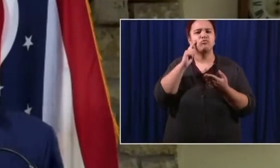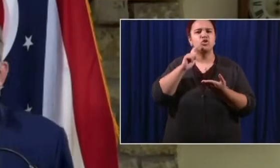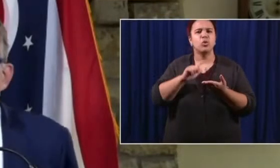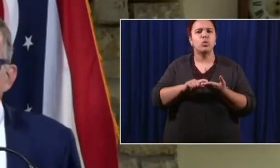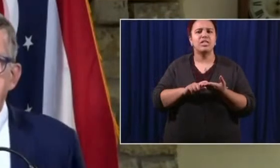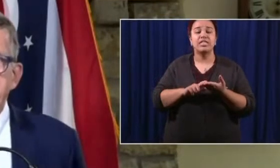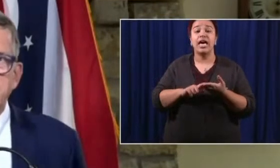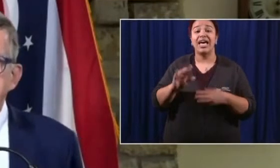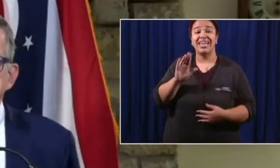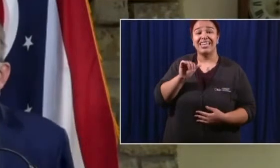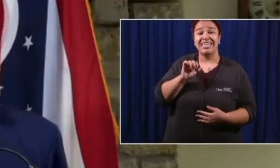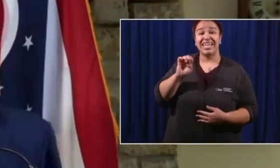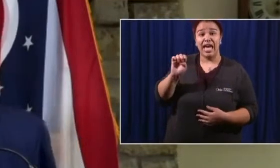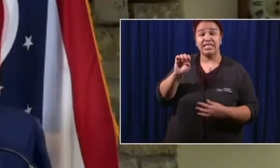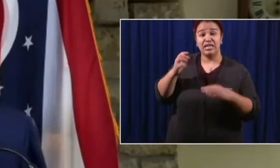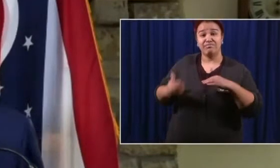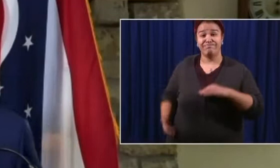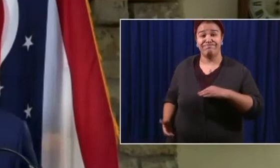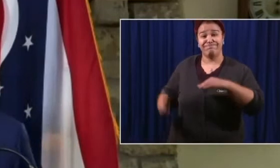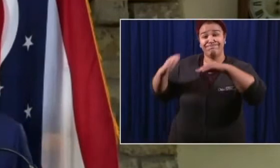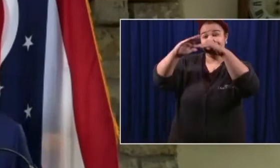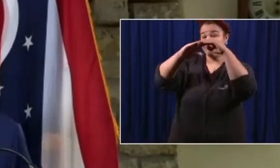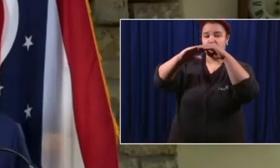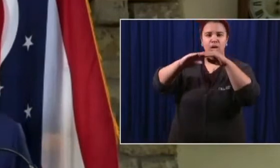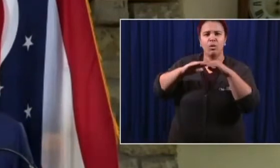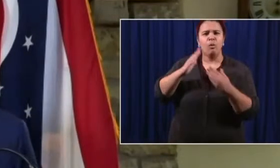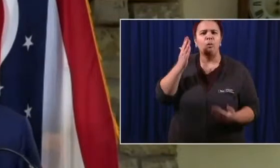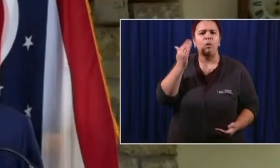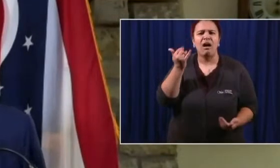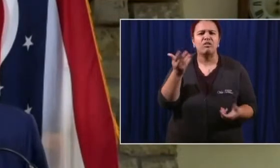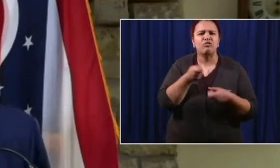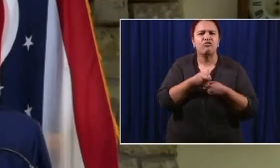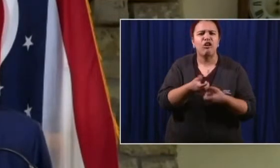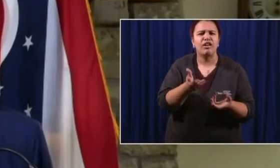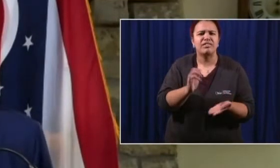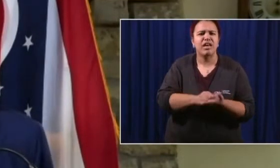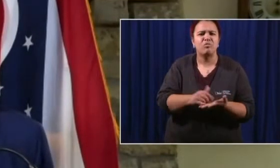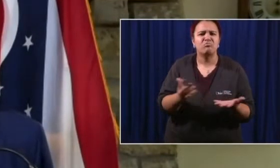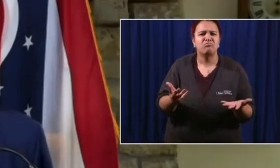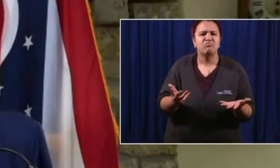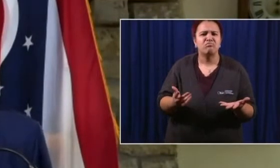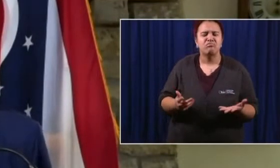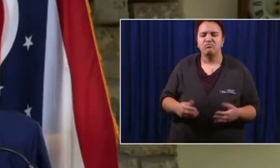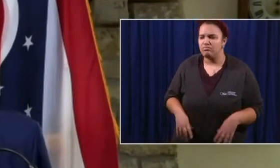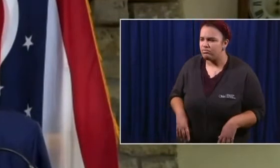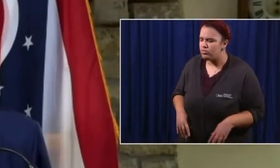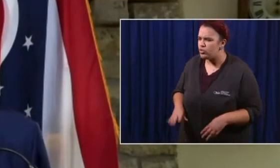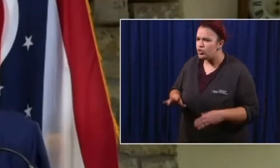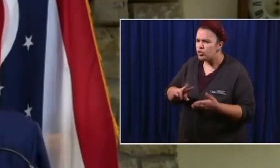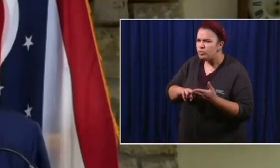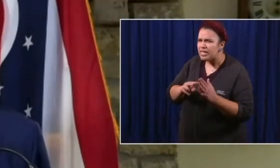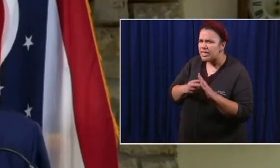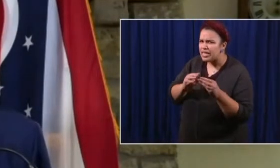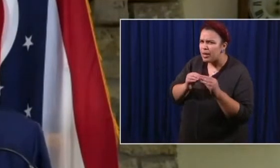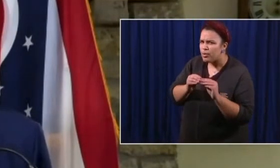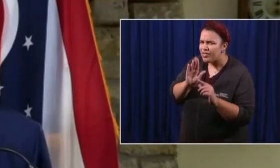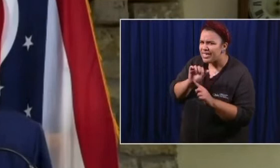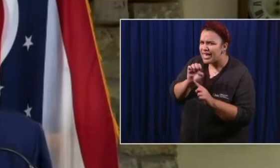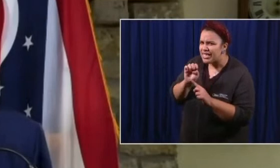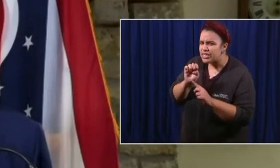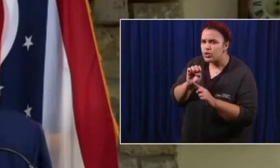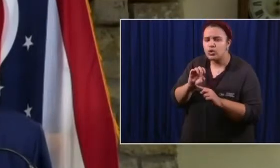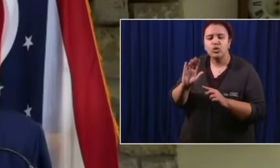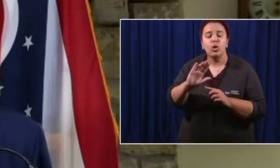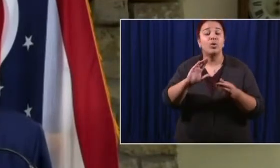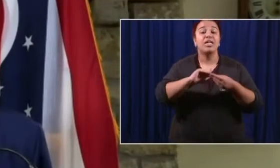I can't tell you about the number of tests today. You talking about the number of cases? No, the number of tests reported was more